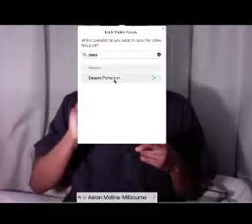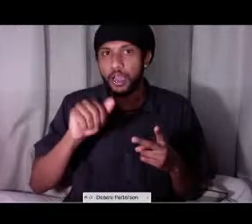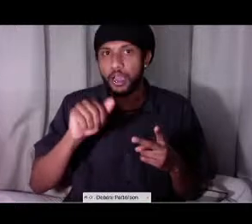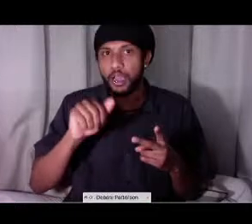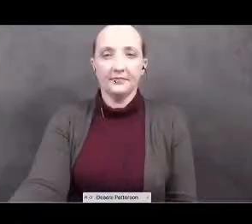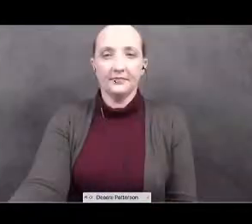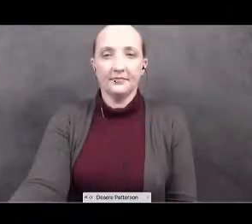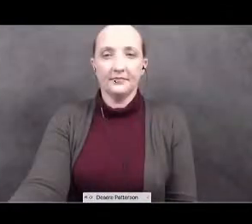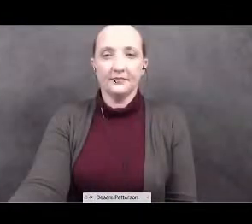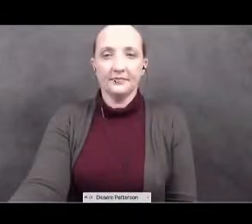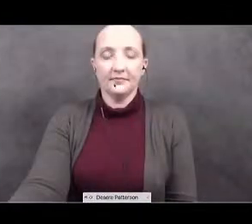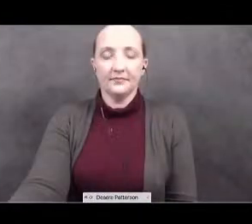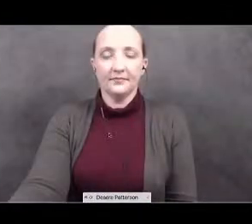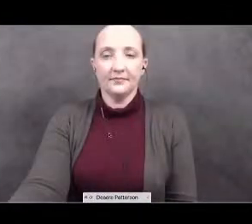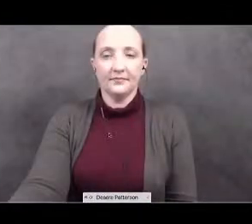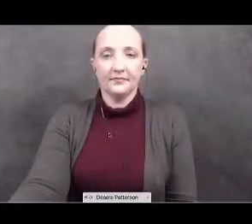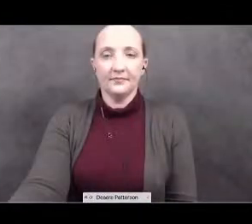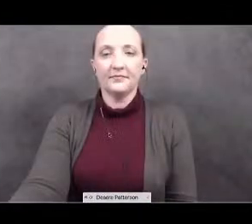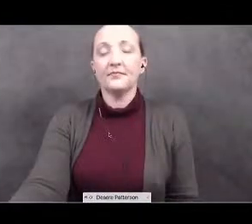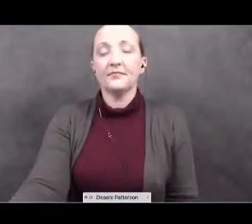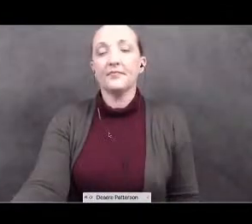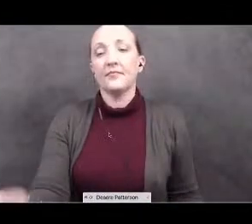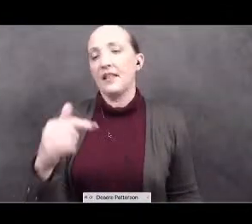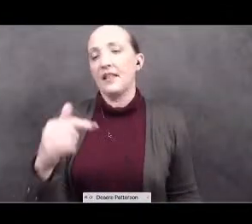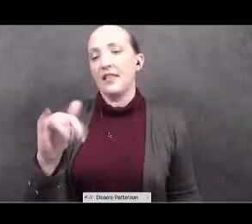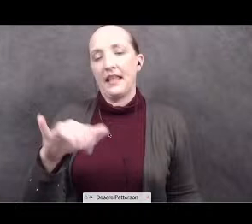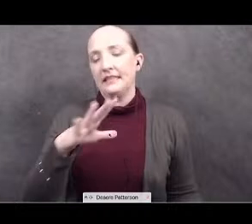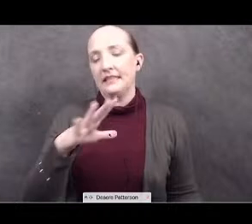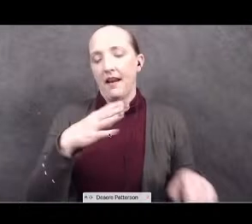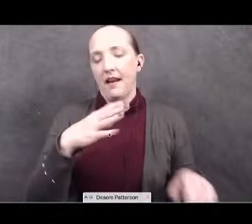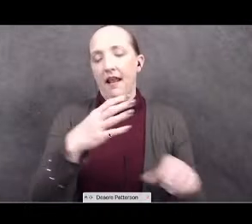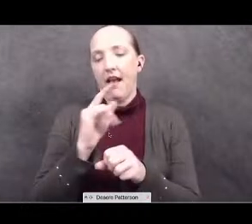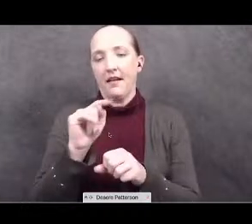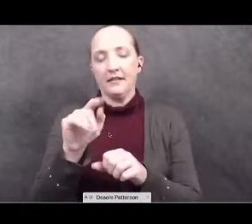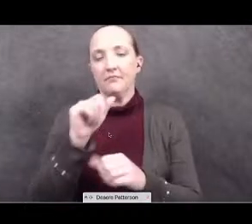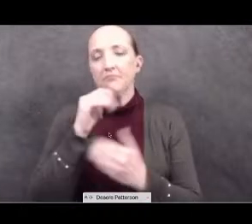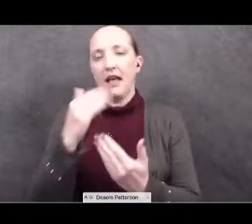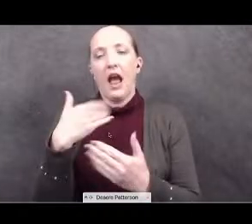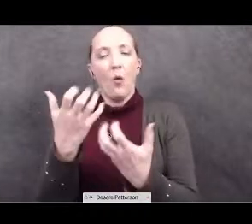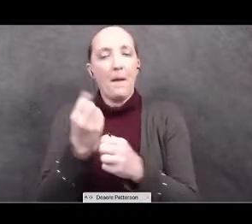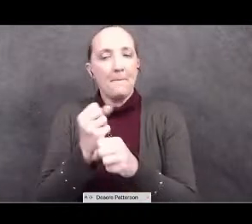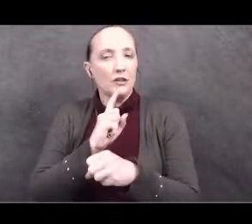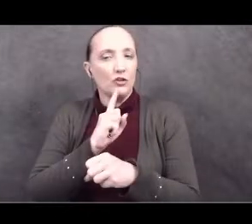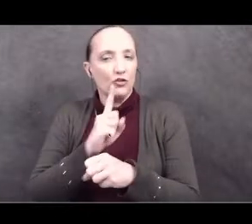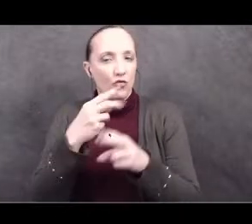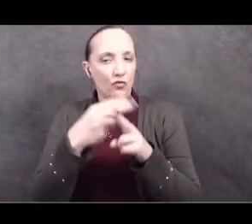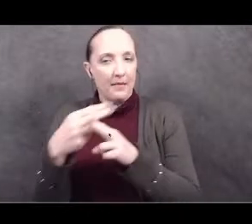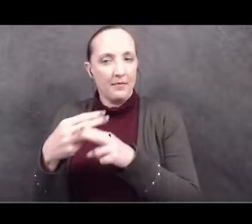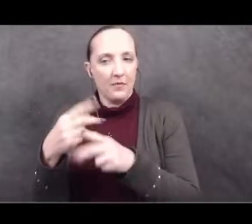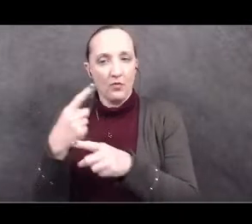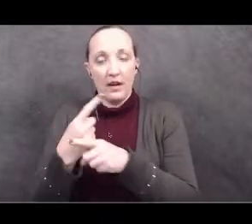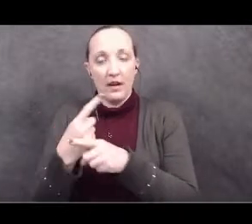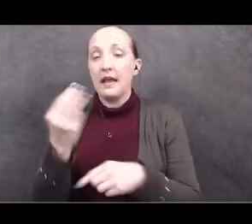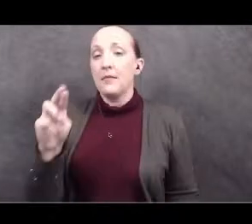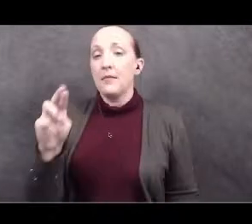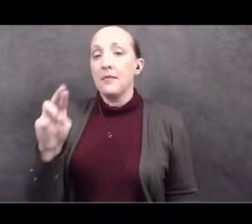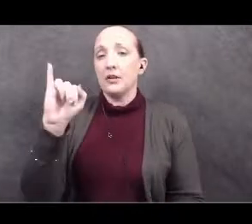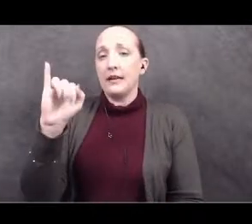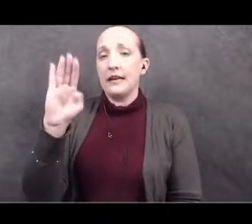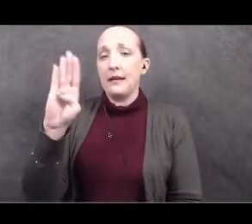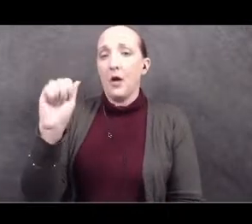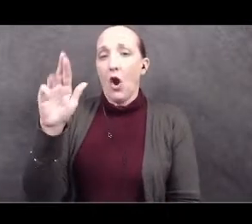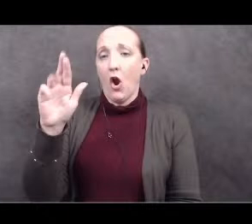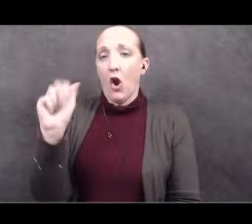restate the motion U it's fine I got it thank you just want to just make sure Mr iara